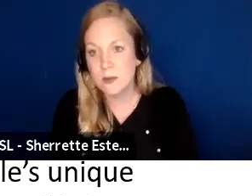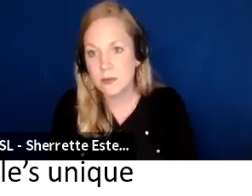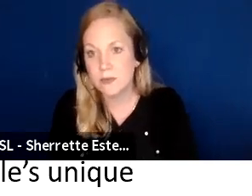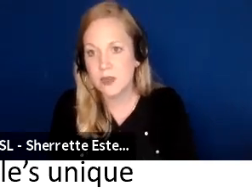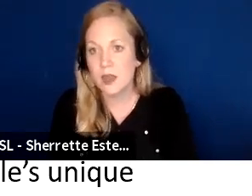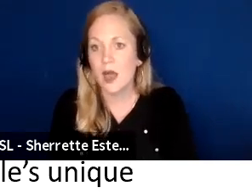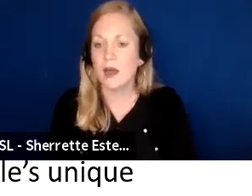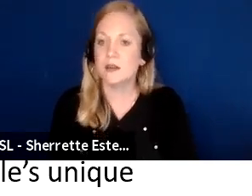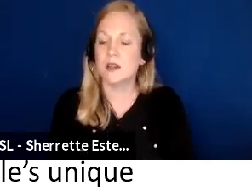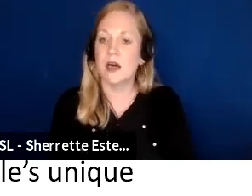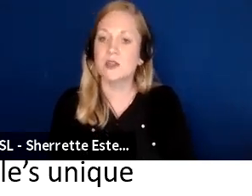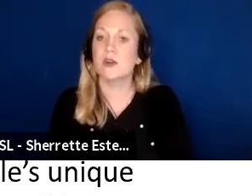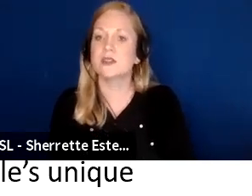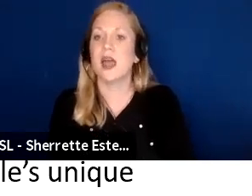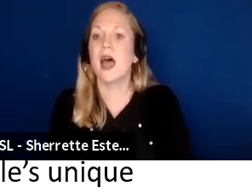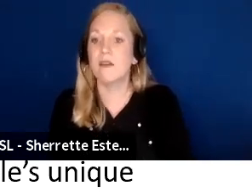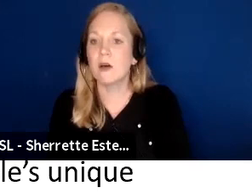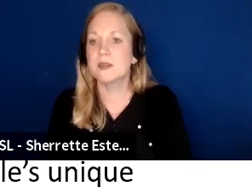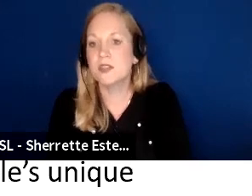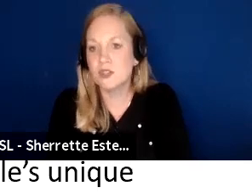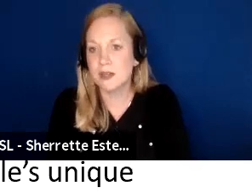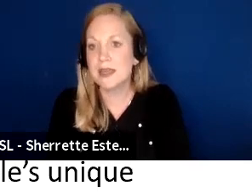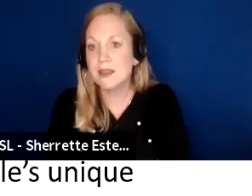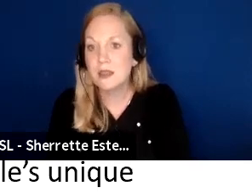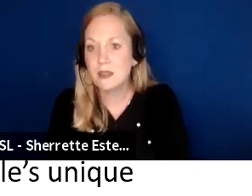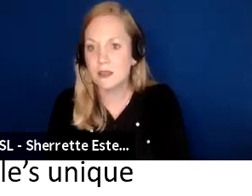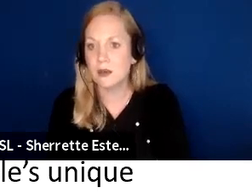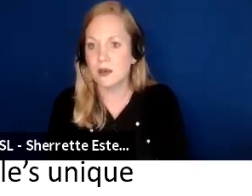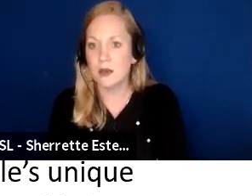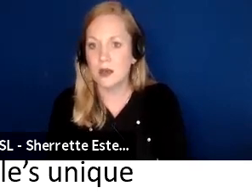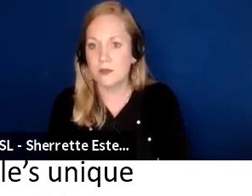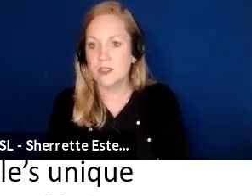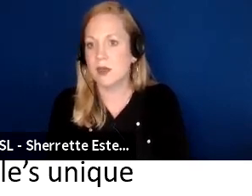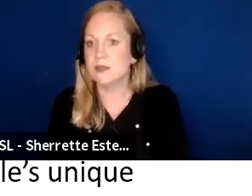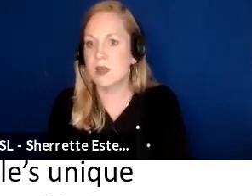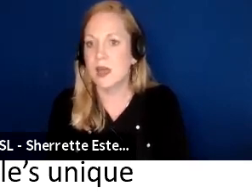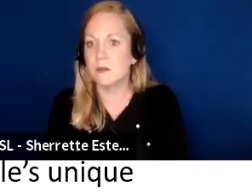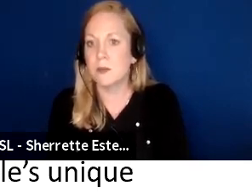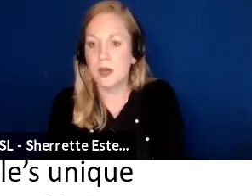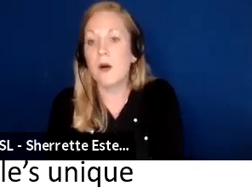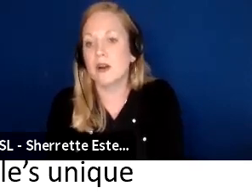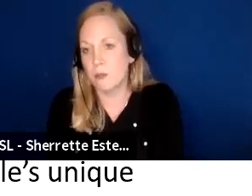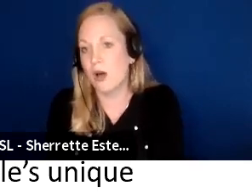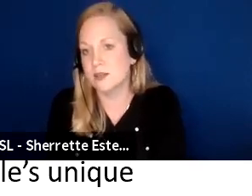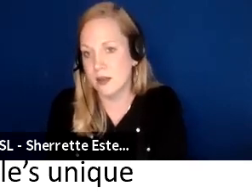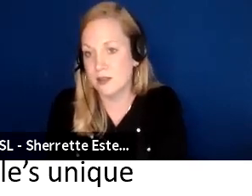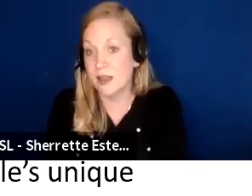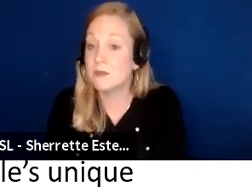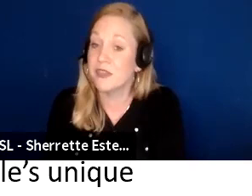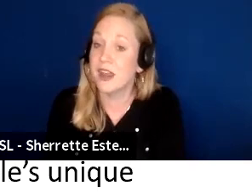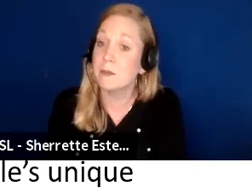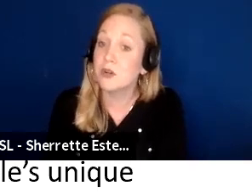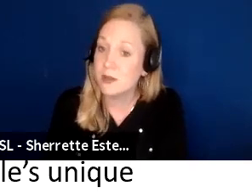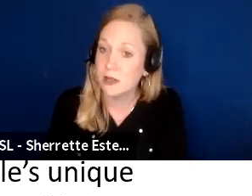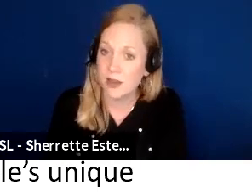to develop, and it allows for us to have a position in the space and being a part of the process. And that's